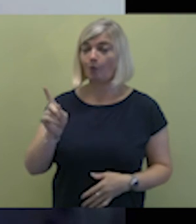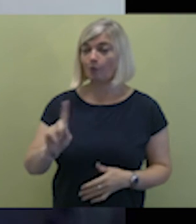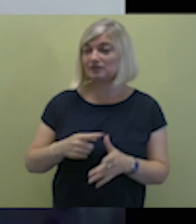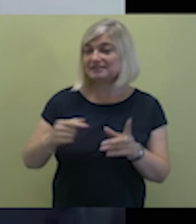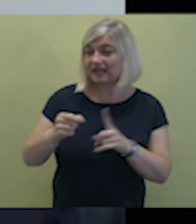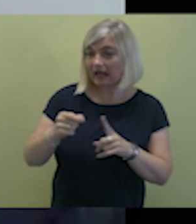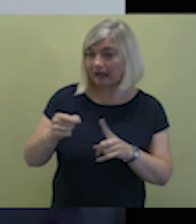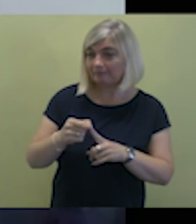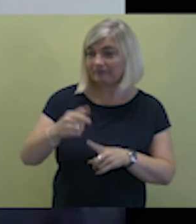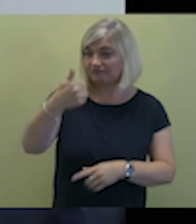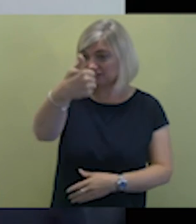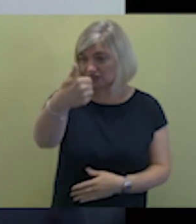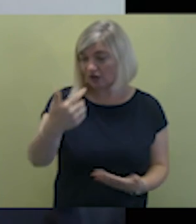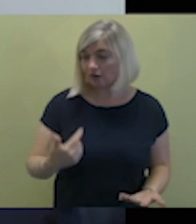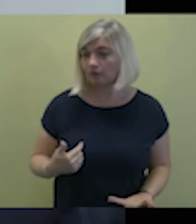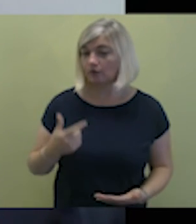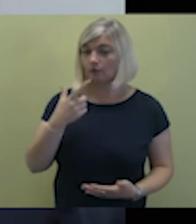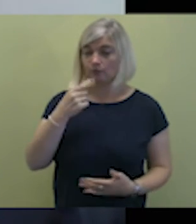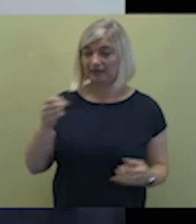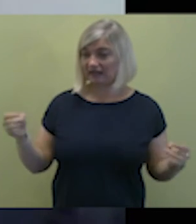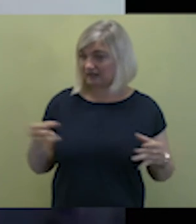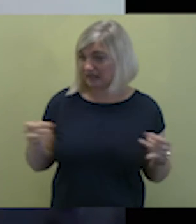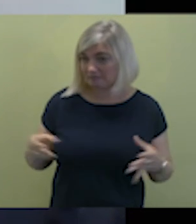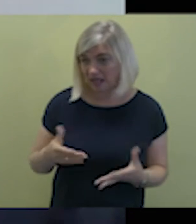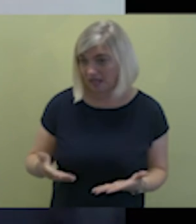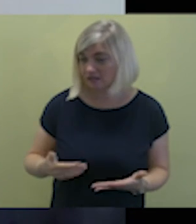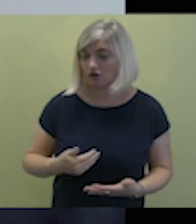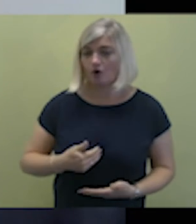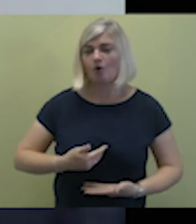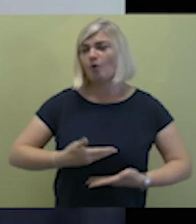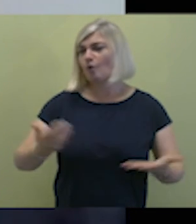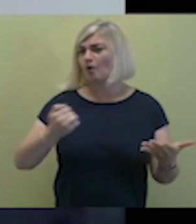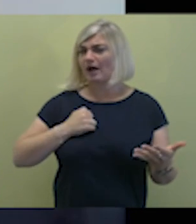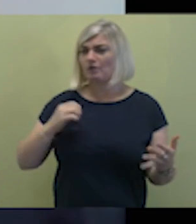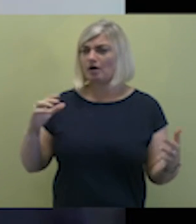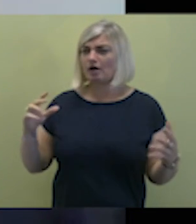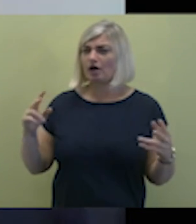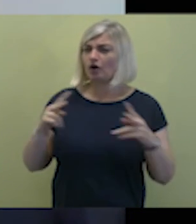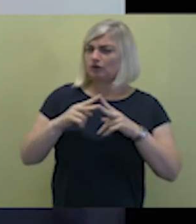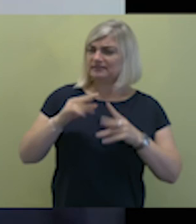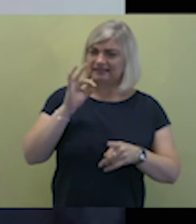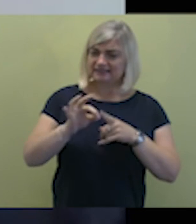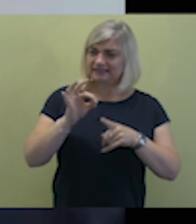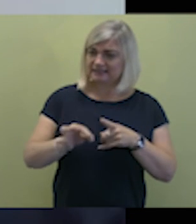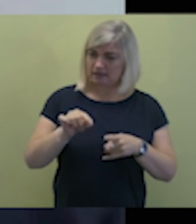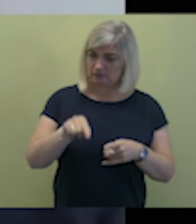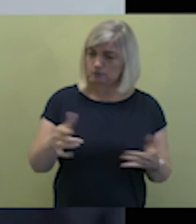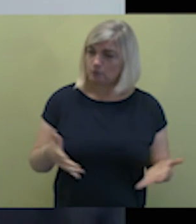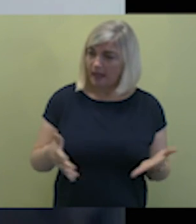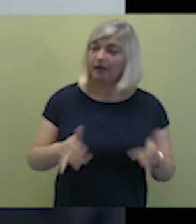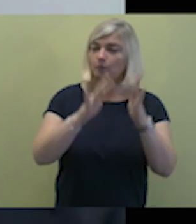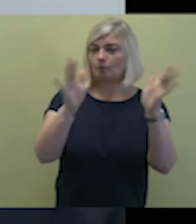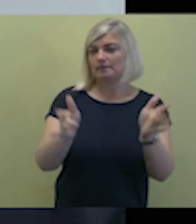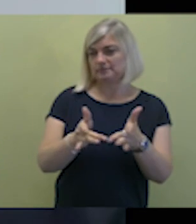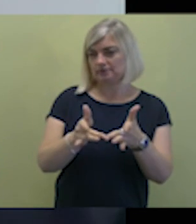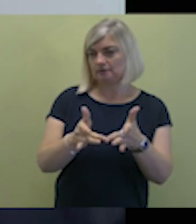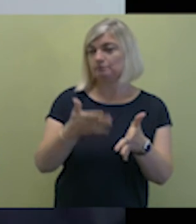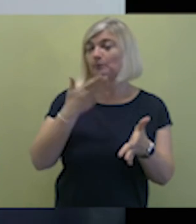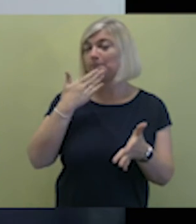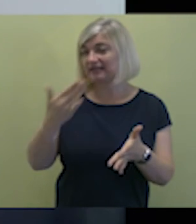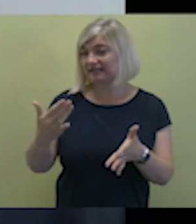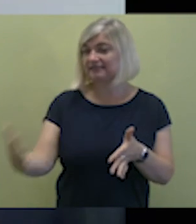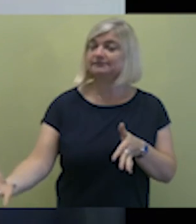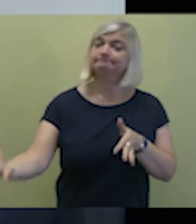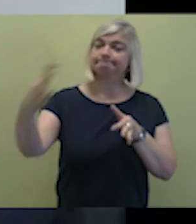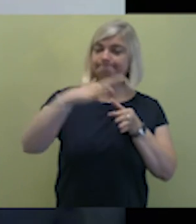calling. We can communicate by email. So, you know, all our contact details are on the website. Please get in touch in the first